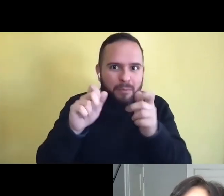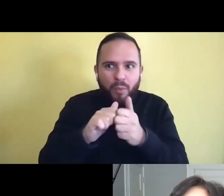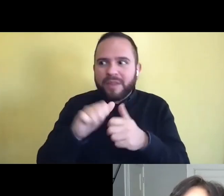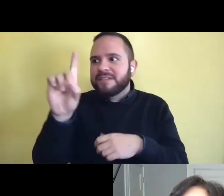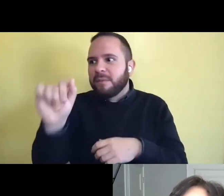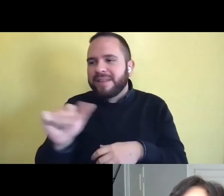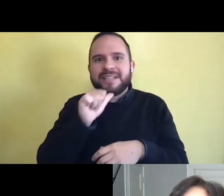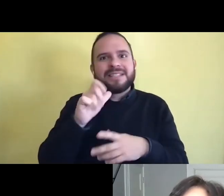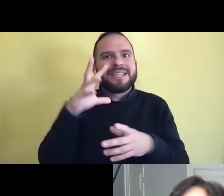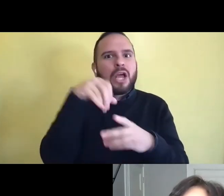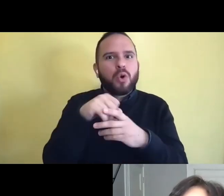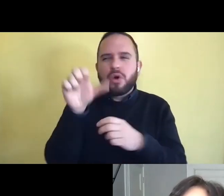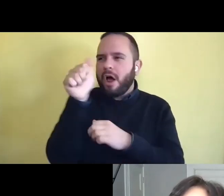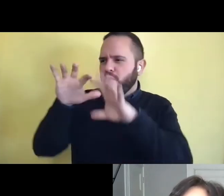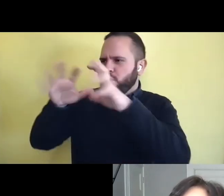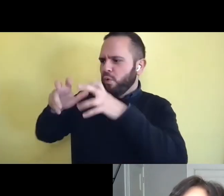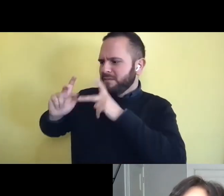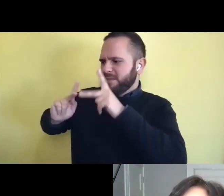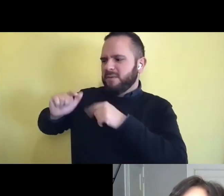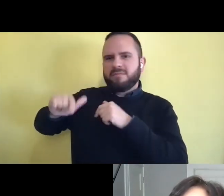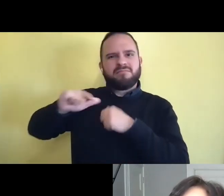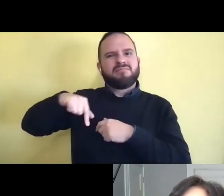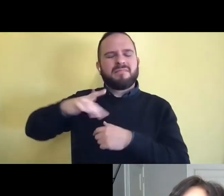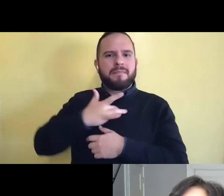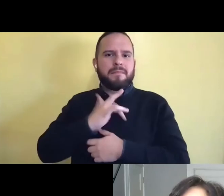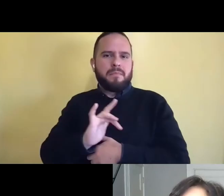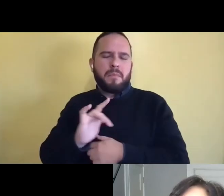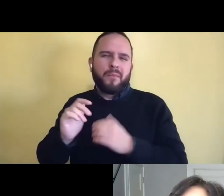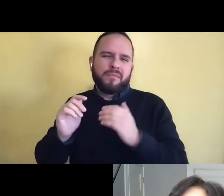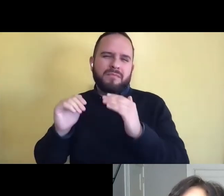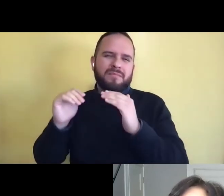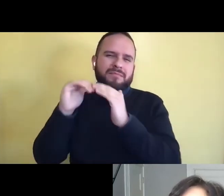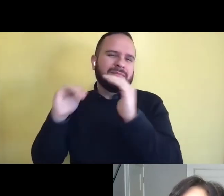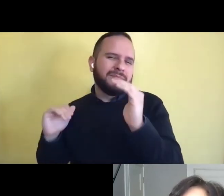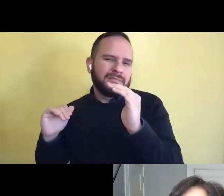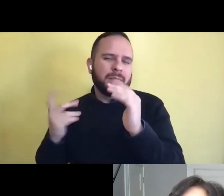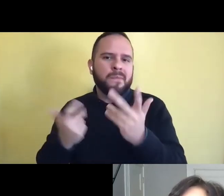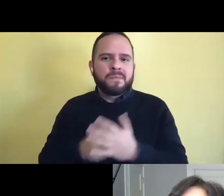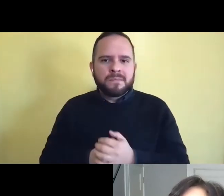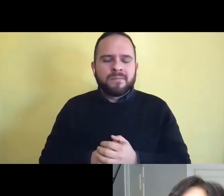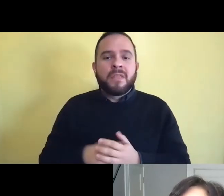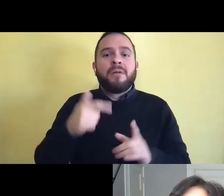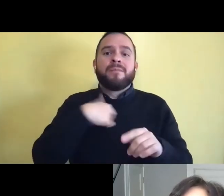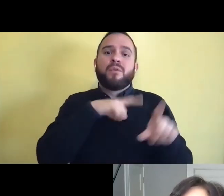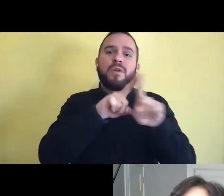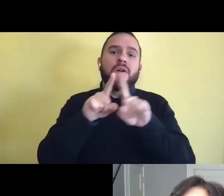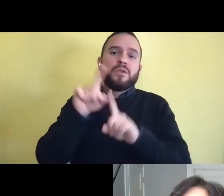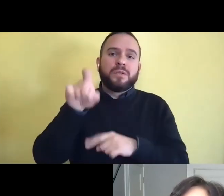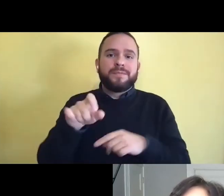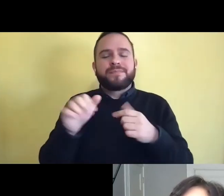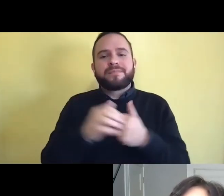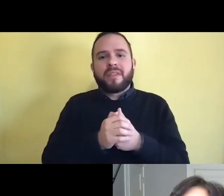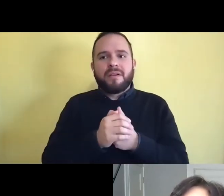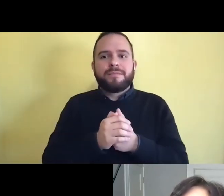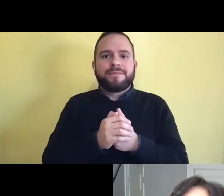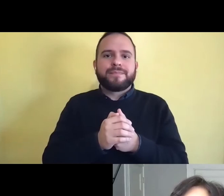need organizations that can collect more data. We will also need practitioners at